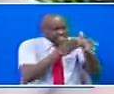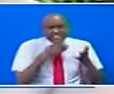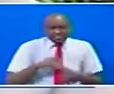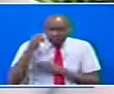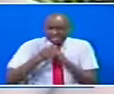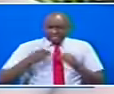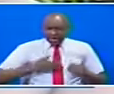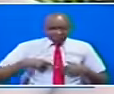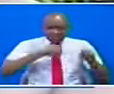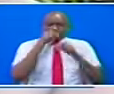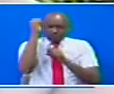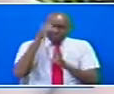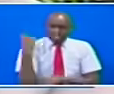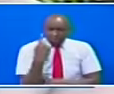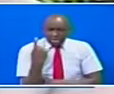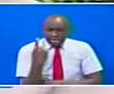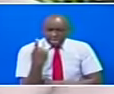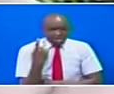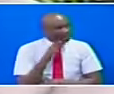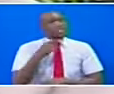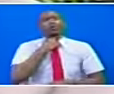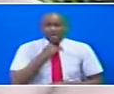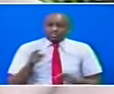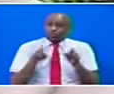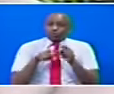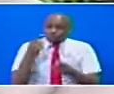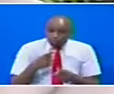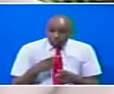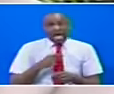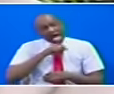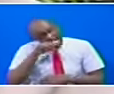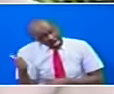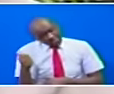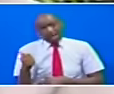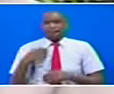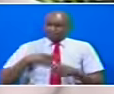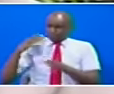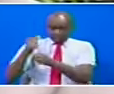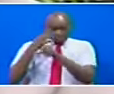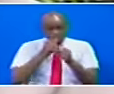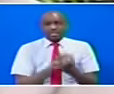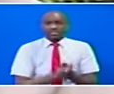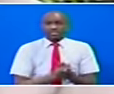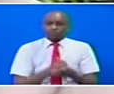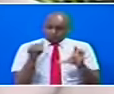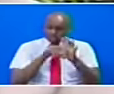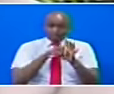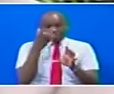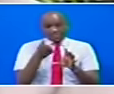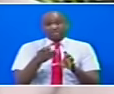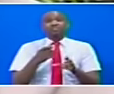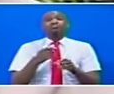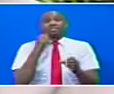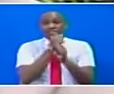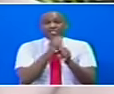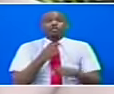this country to politicians alone. We want also the other stakeholders, the trade